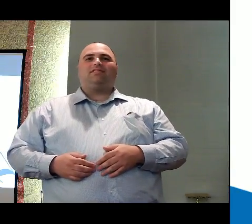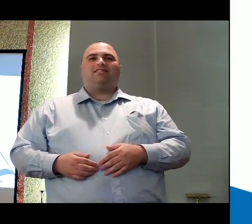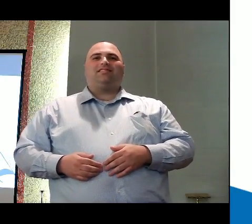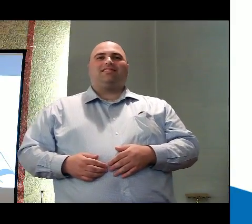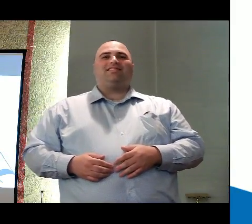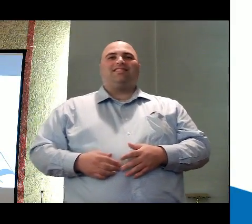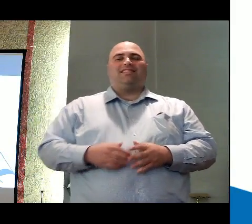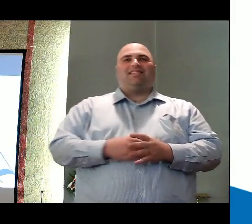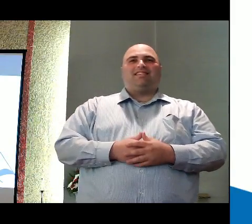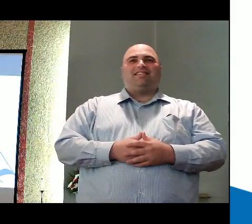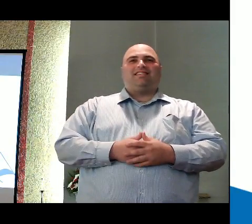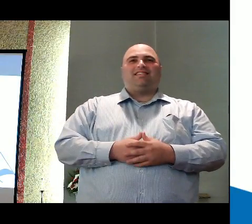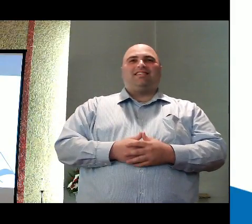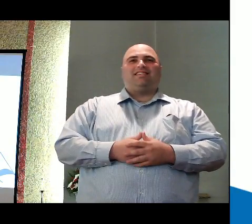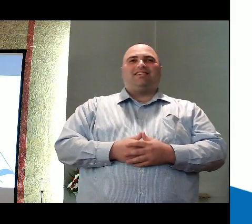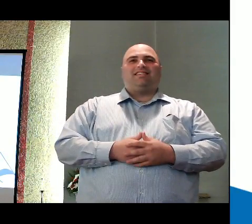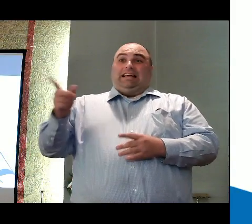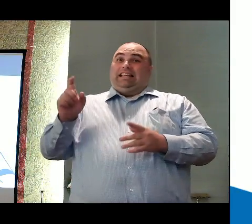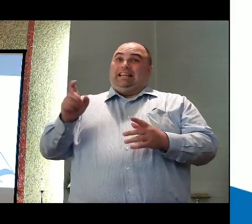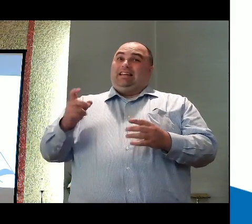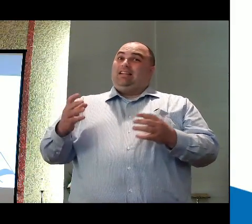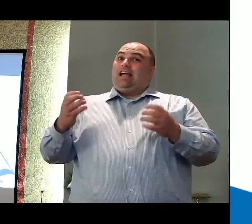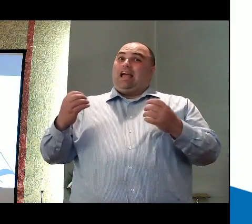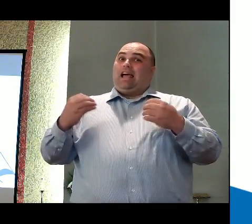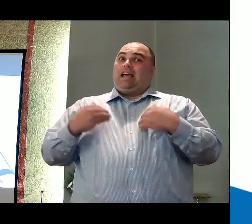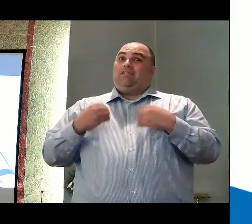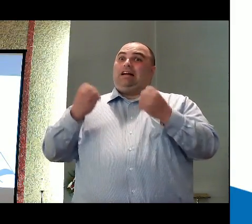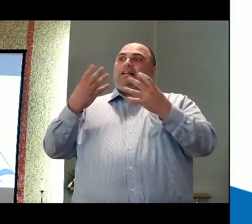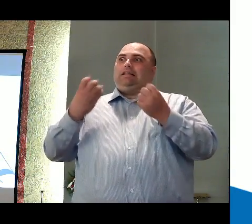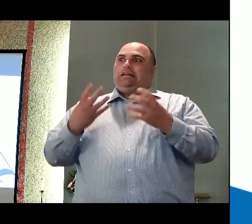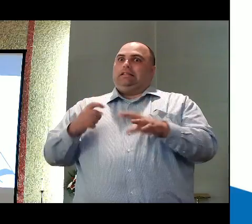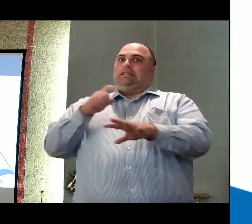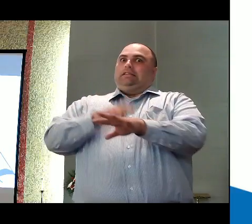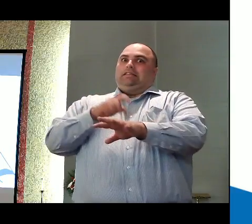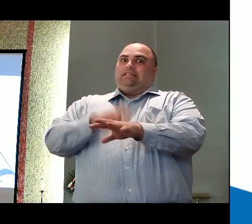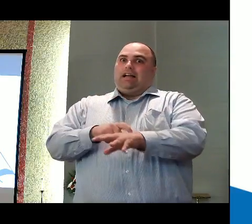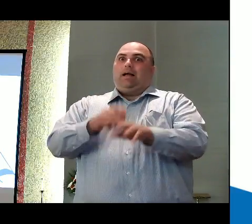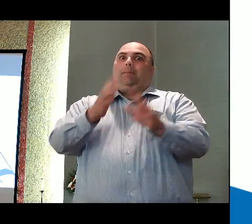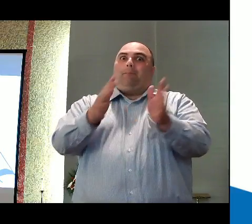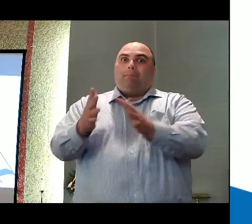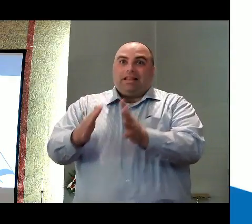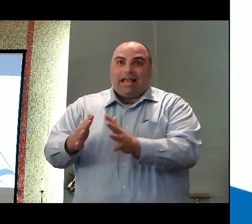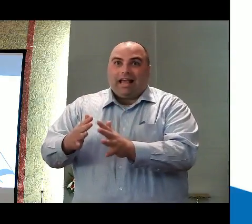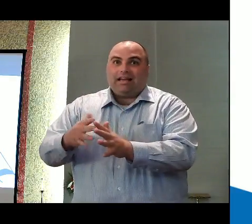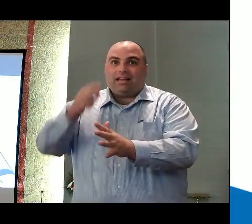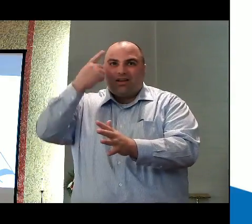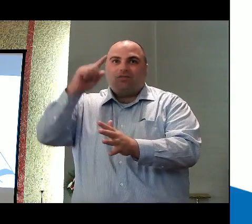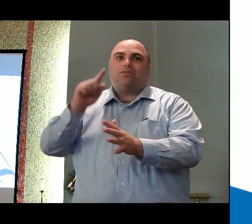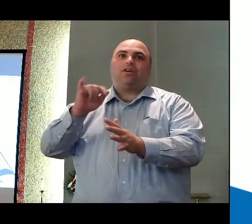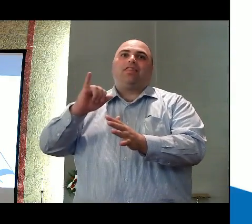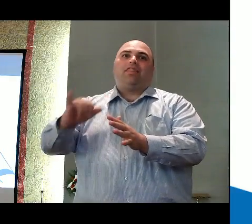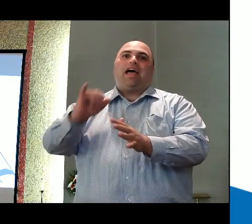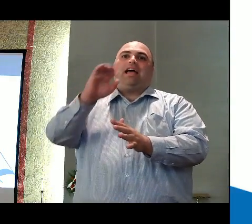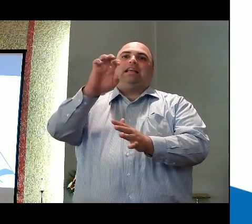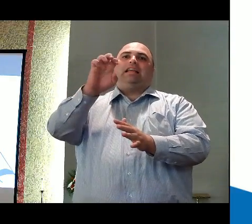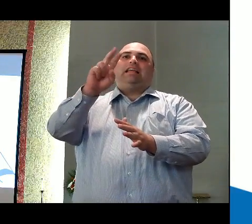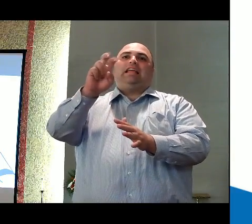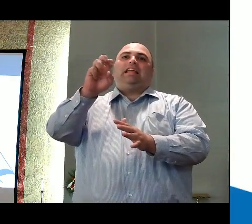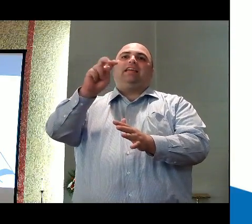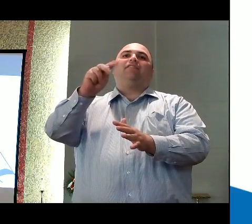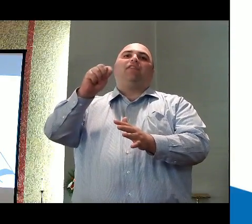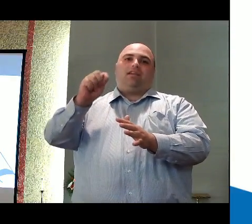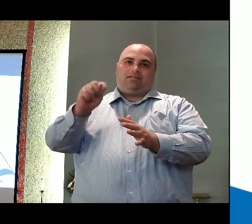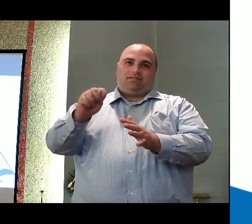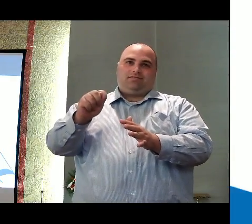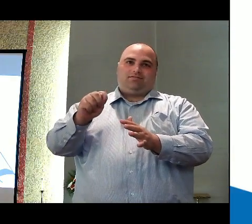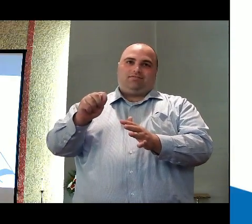All this time and energy went to prepare. And you know, late nights up the week before, the whole nine yards.